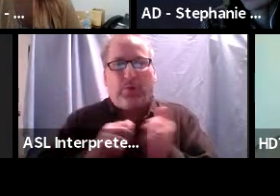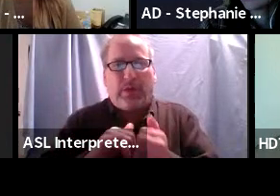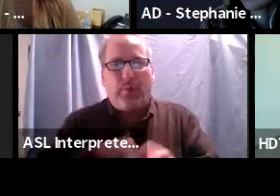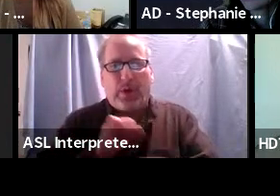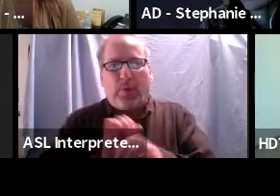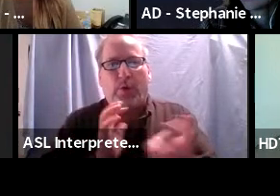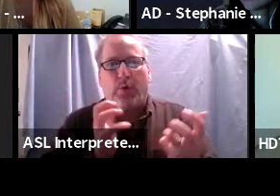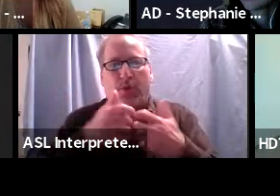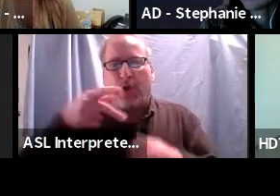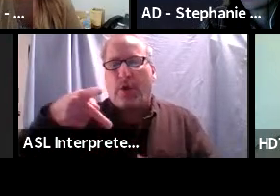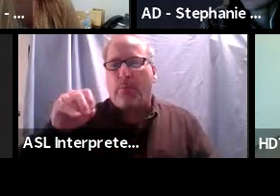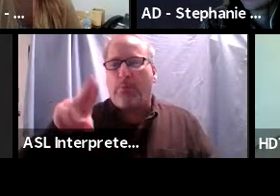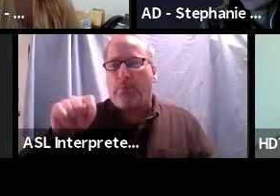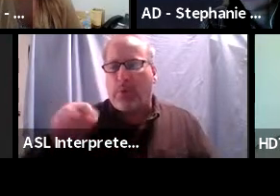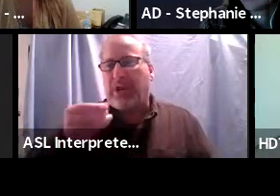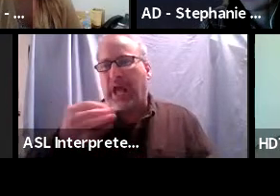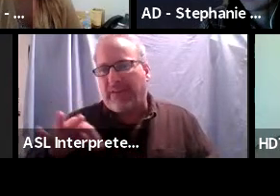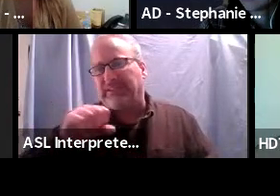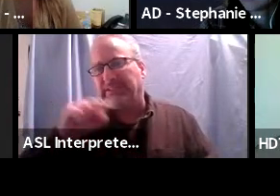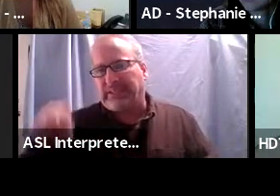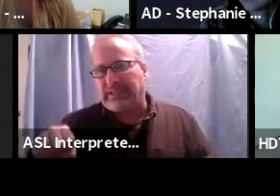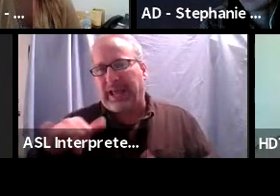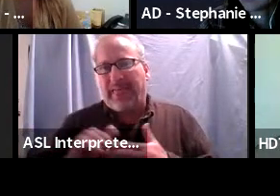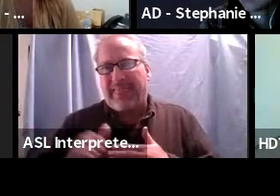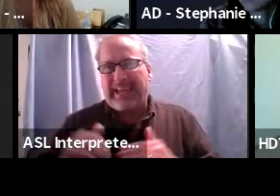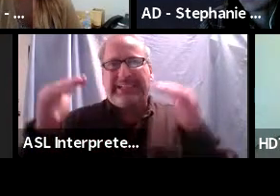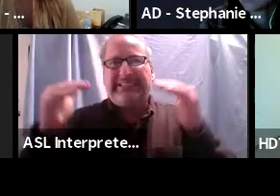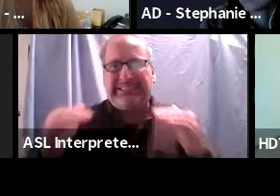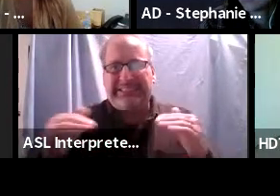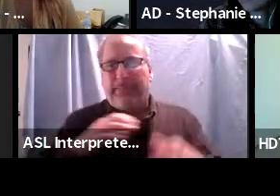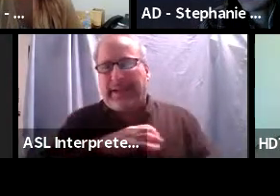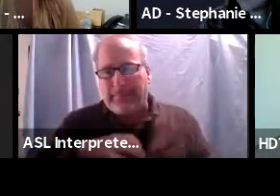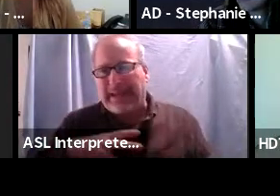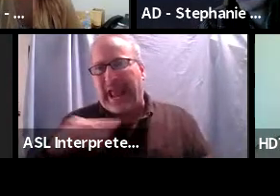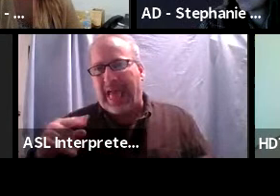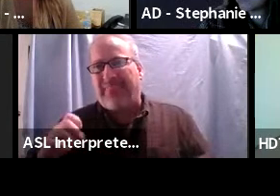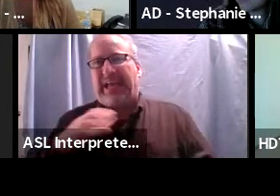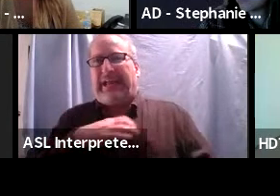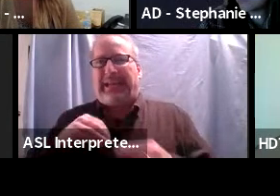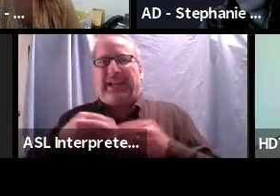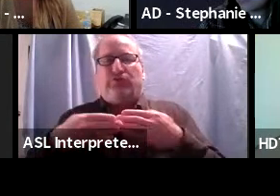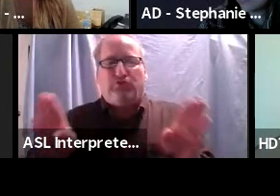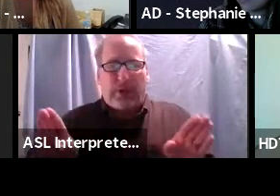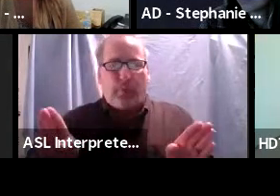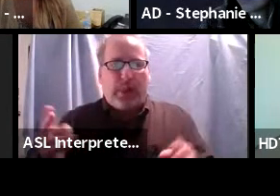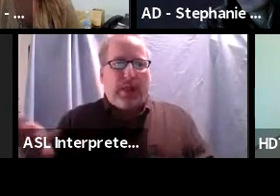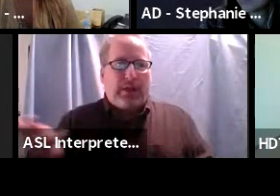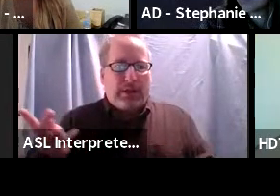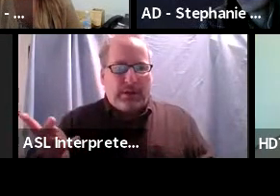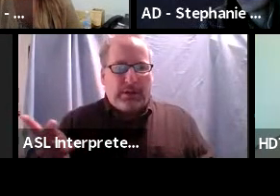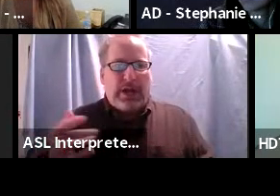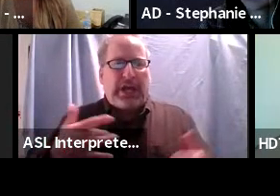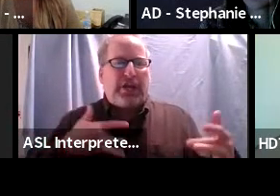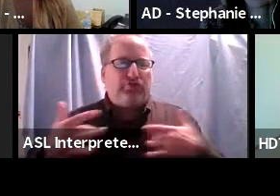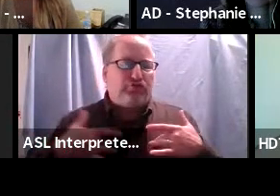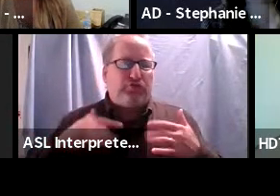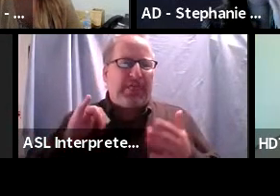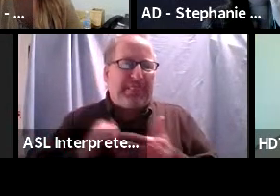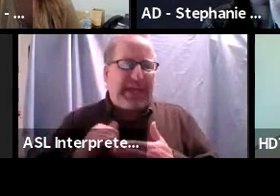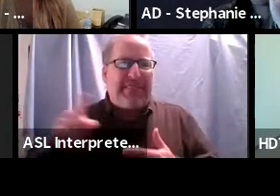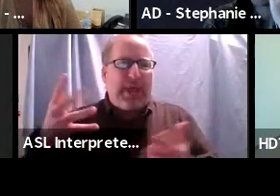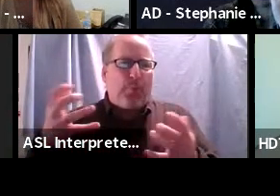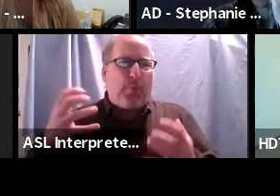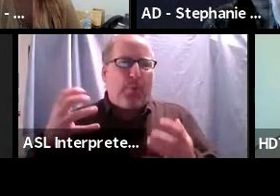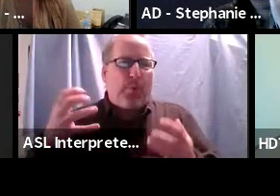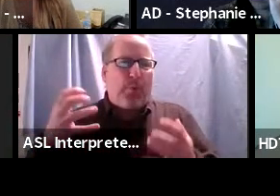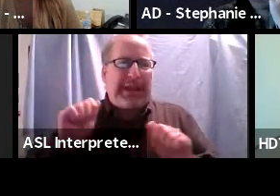Port of Stockton, and that the subcommittee and the committee in general was concerned that they wanted us to be